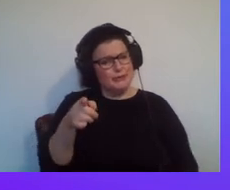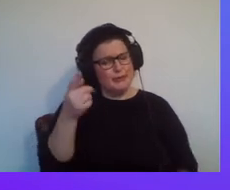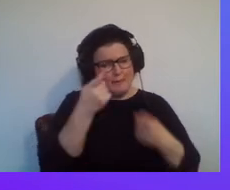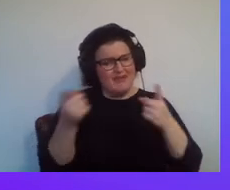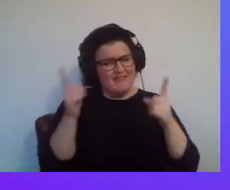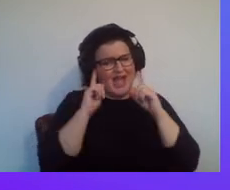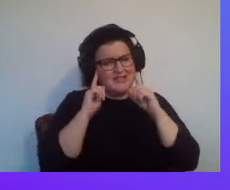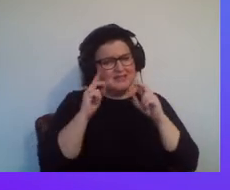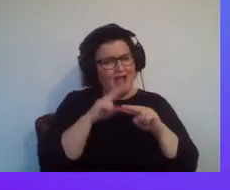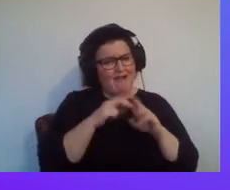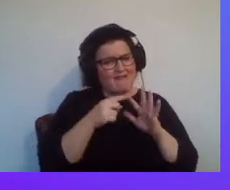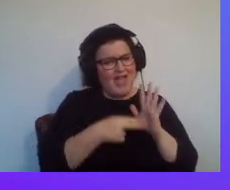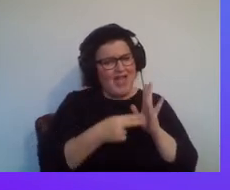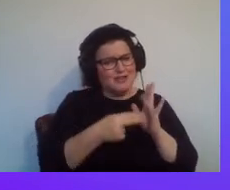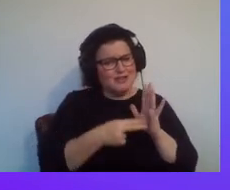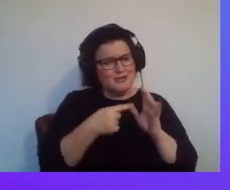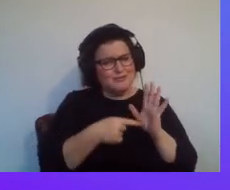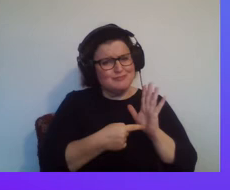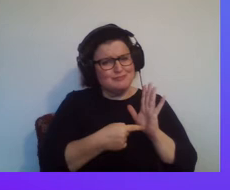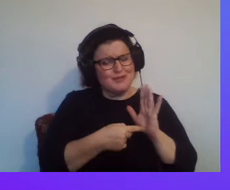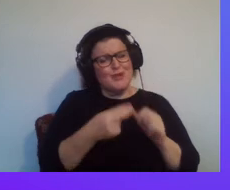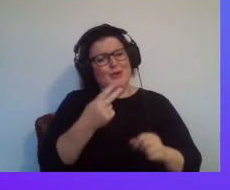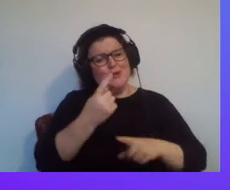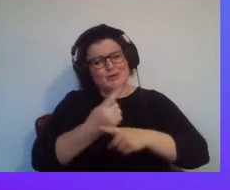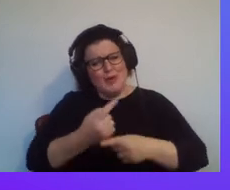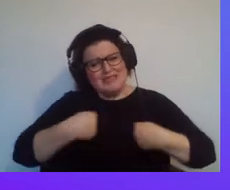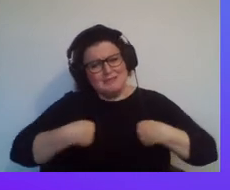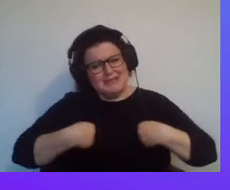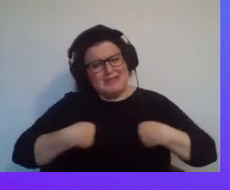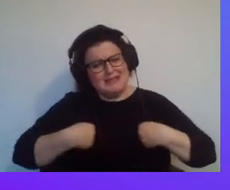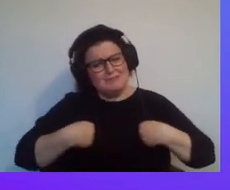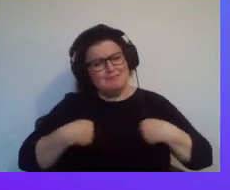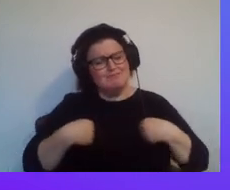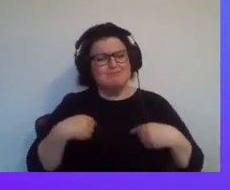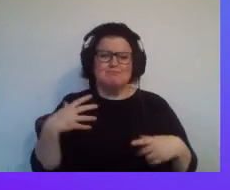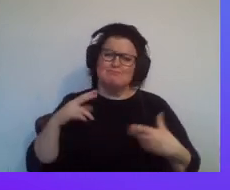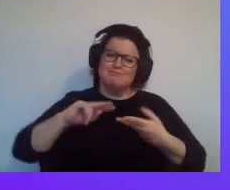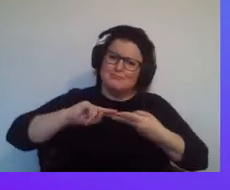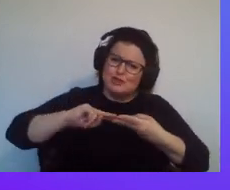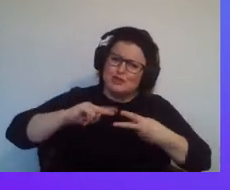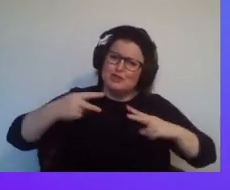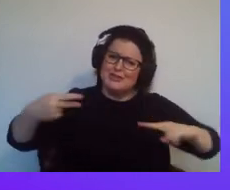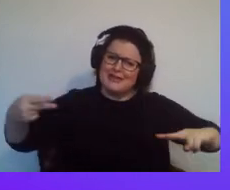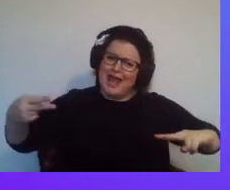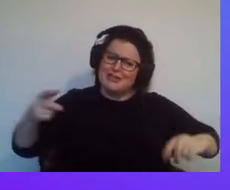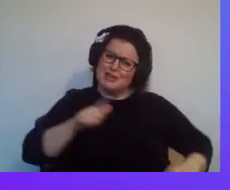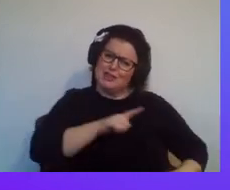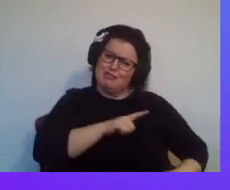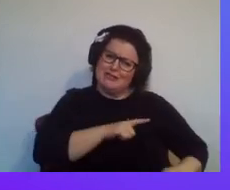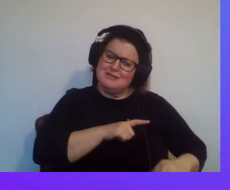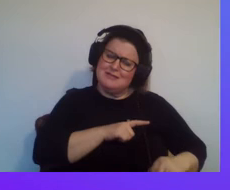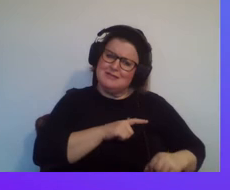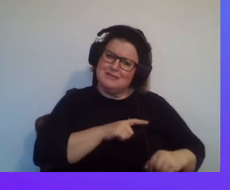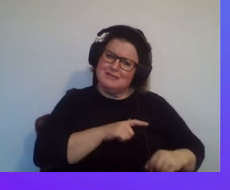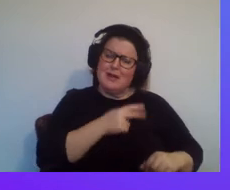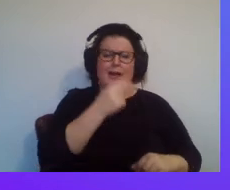I am mistaken, there's no genetic reason why Black people should be dying more. So we have to look at why that is, the jobs that they do, where